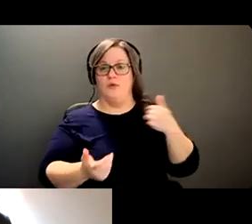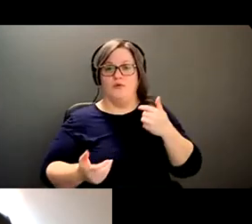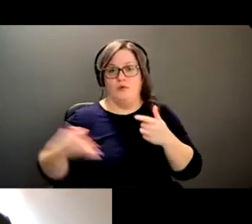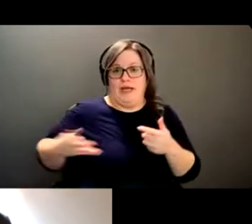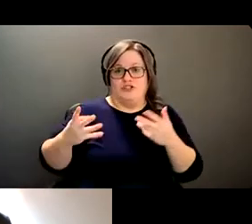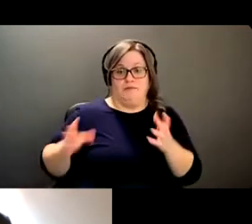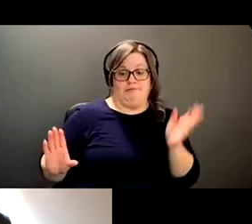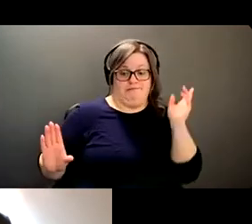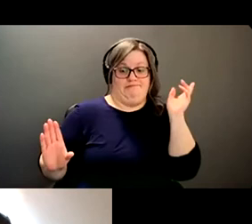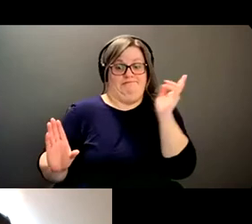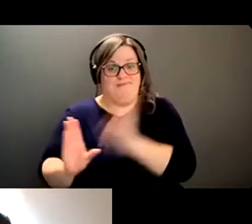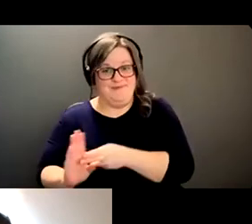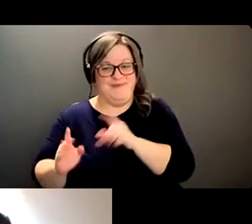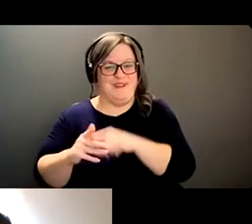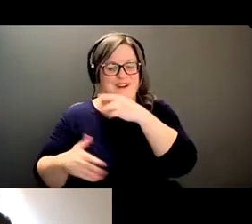I always think of the